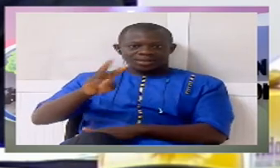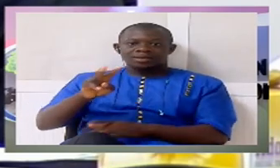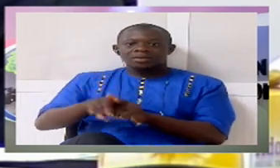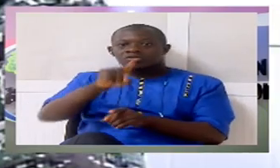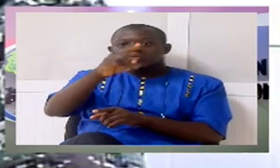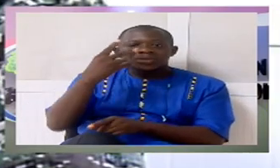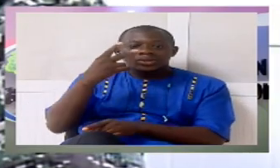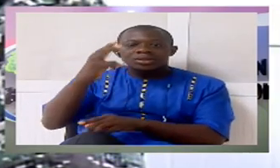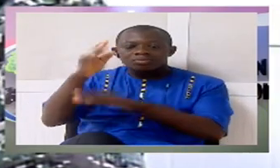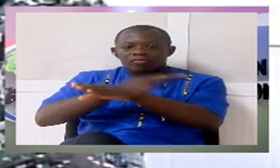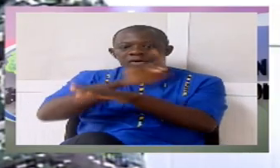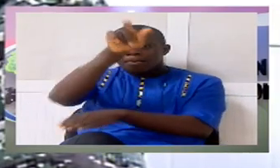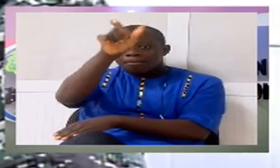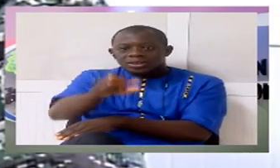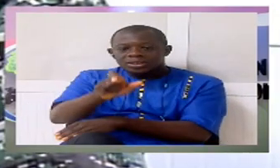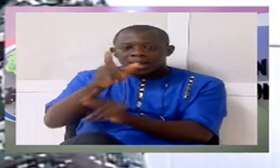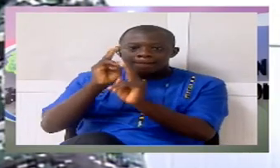shot? Gis nga nit kuñ fetel.